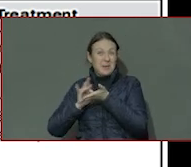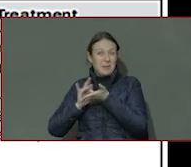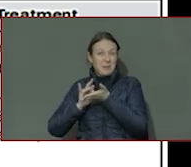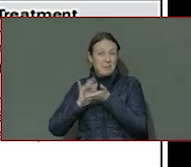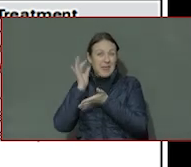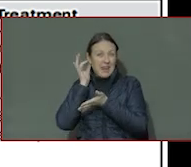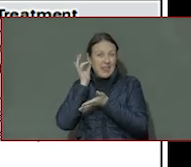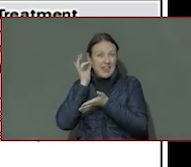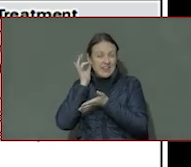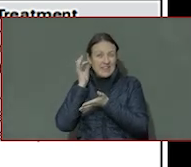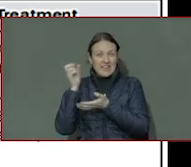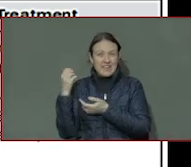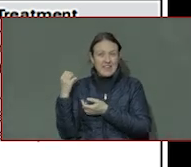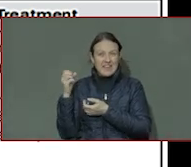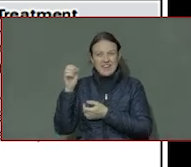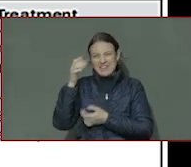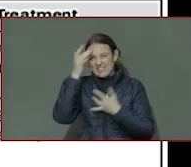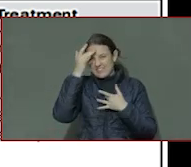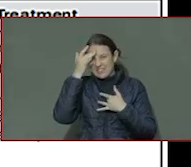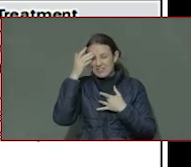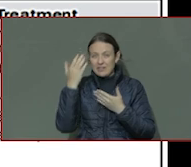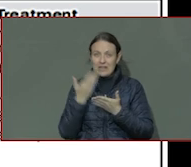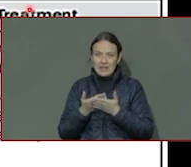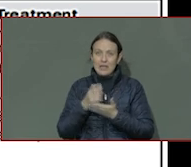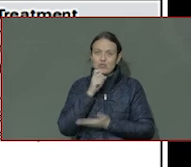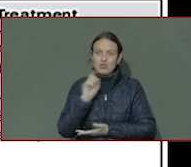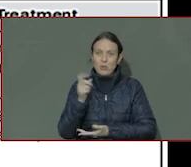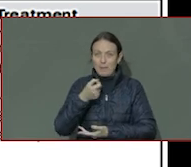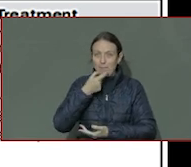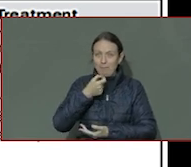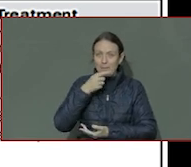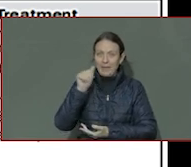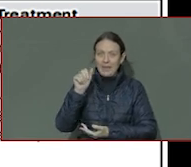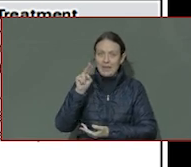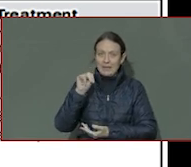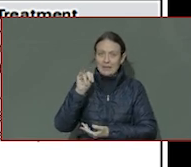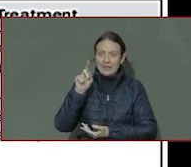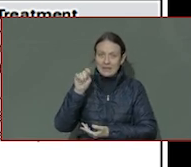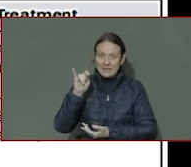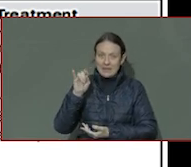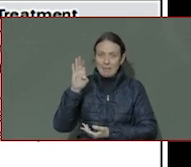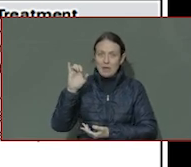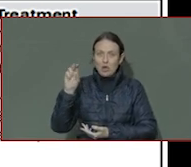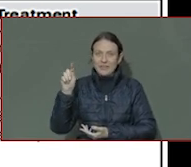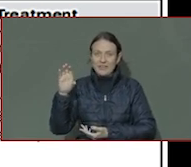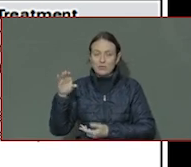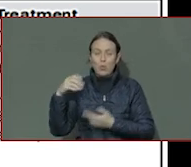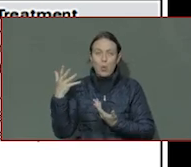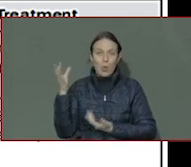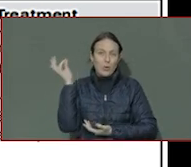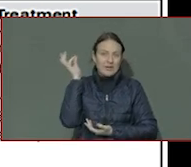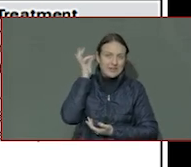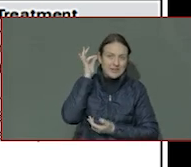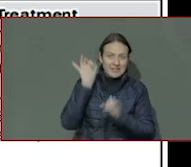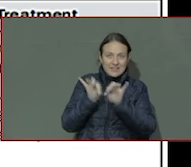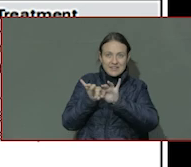have antibiotics. And then, of course, this is a biological term. We insert grommets. Where do we